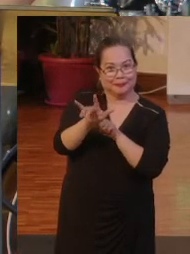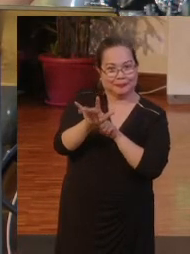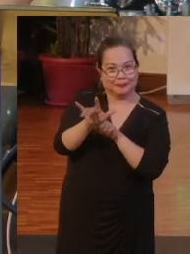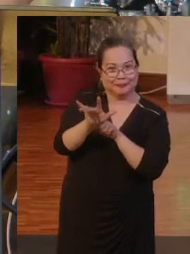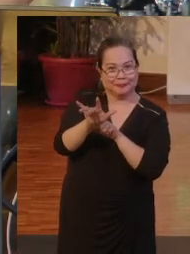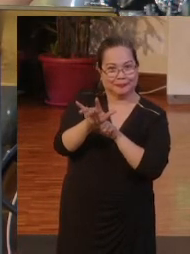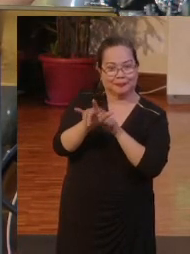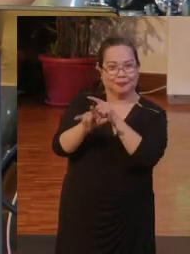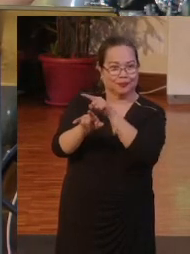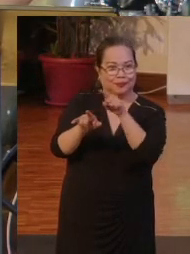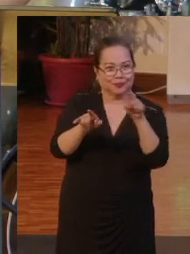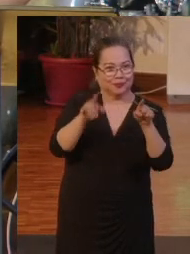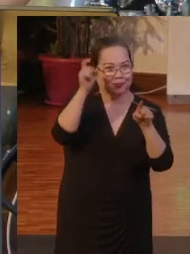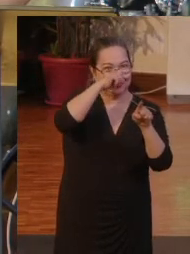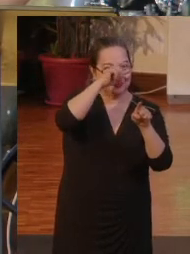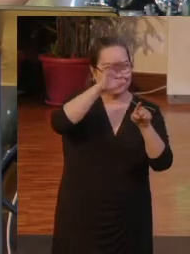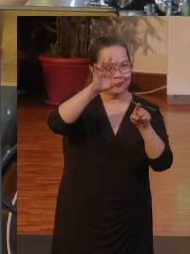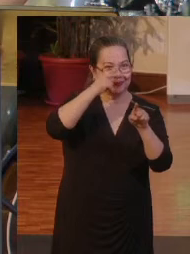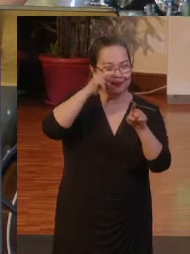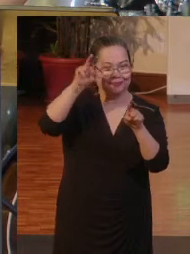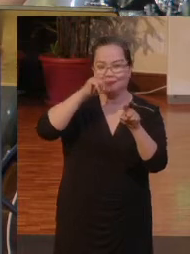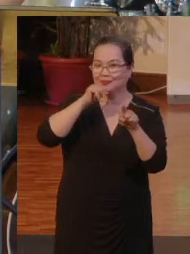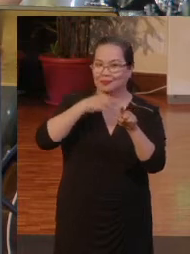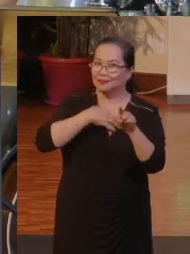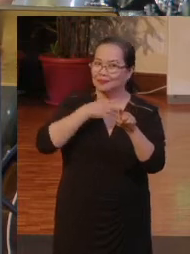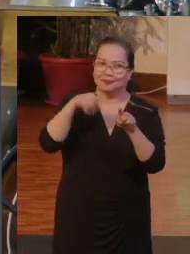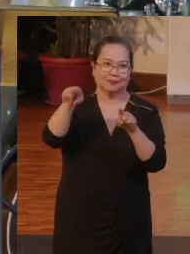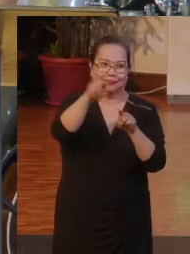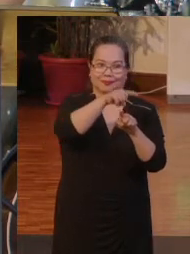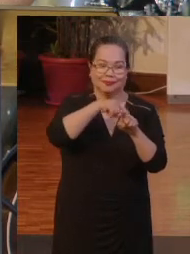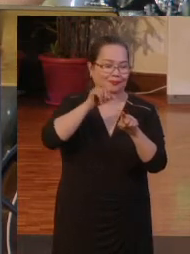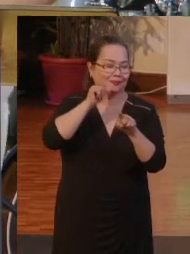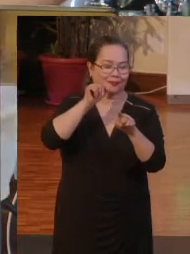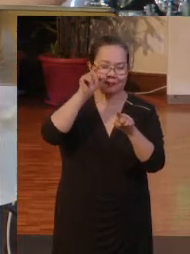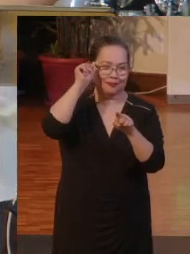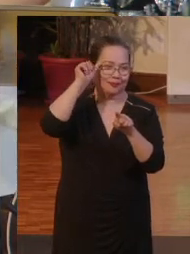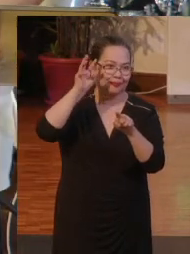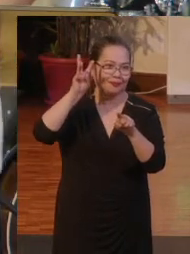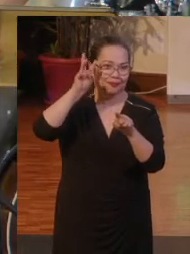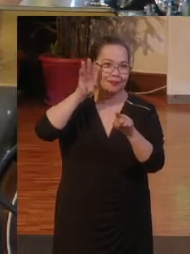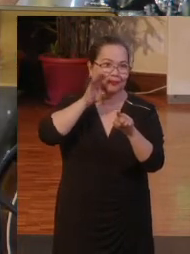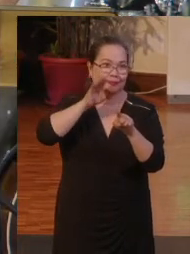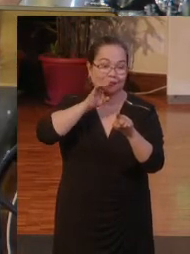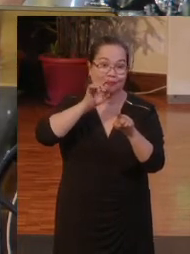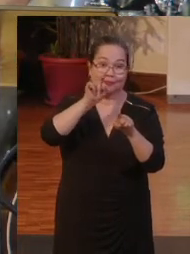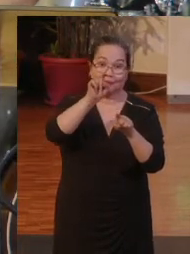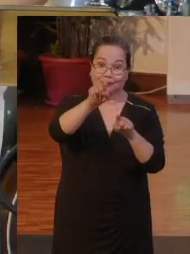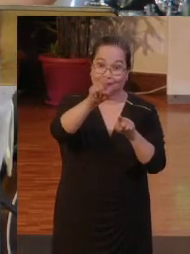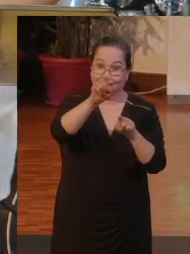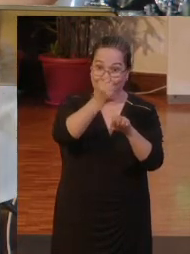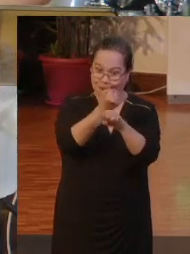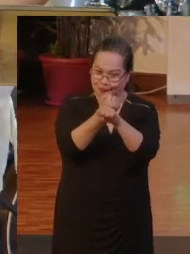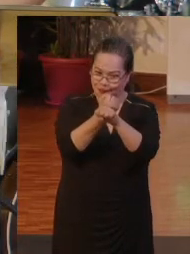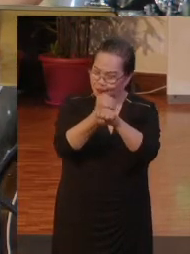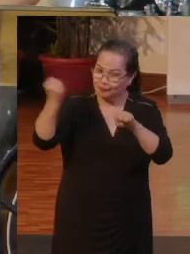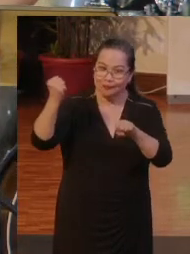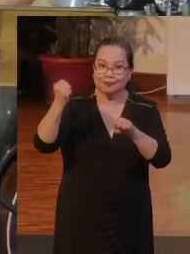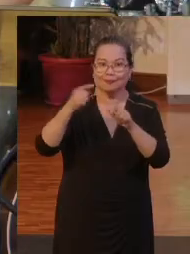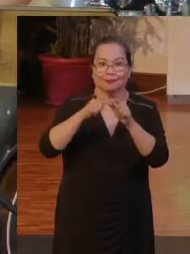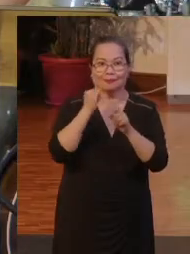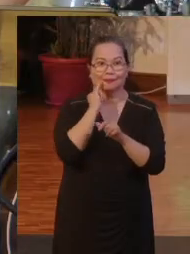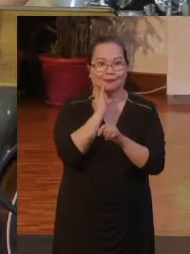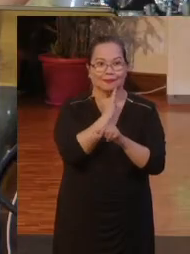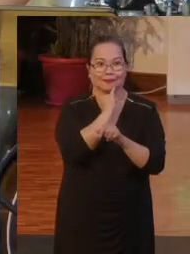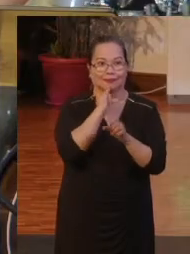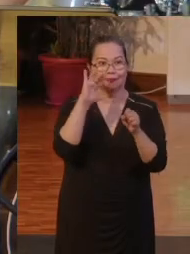Romans 11:25. Lest you be wise in your own sight, I do not want you to be unaware of this mystery, brothers. A partial hardening has come upon Israel until